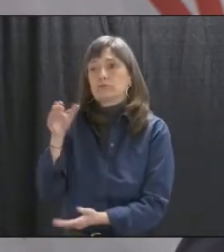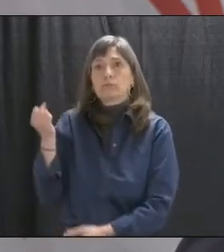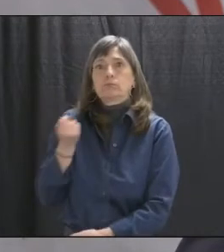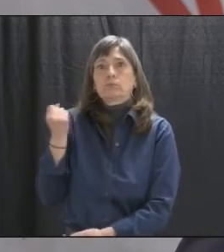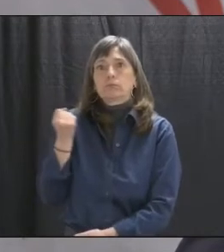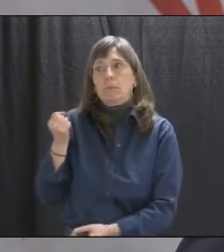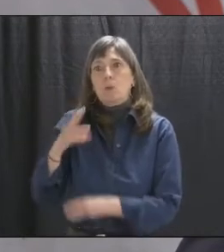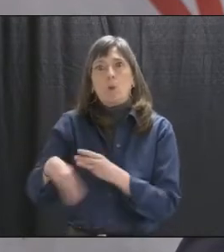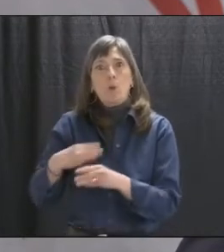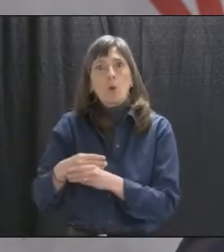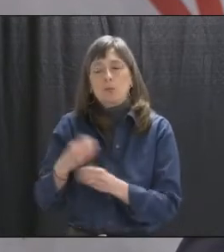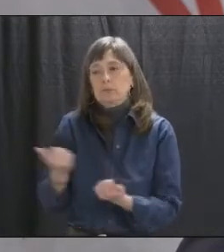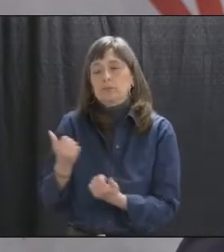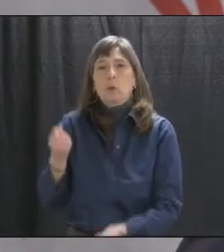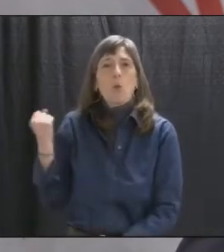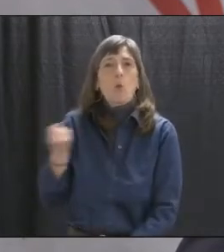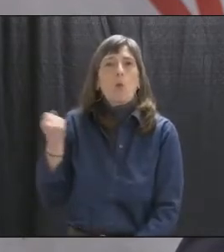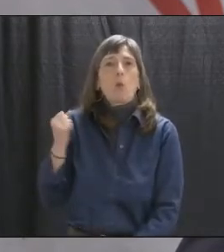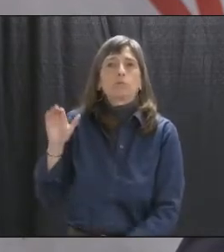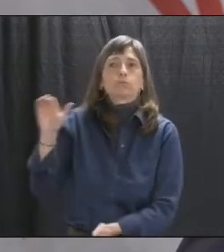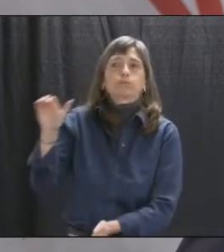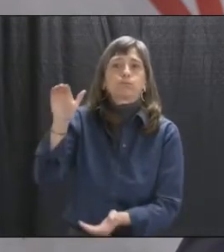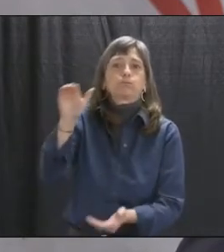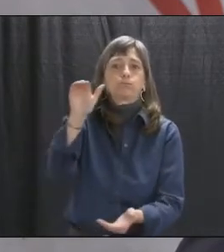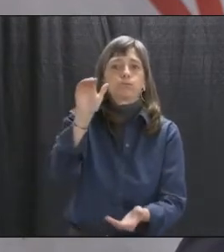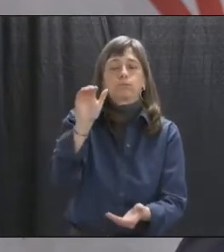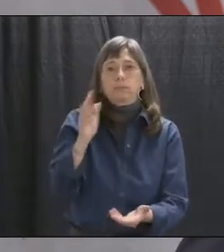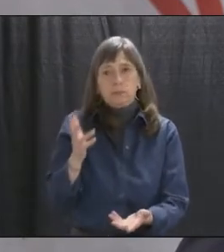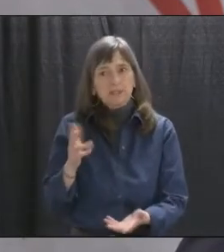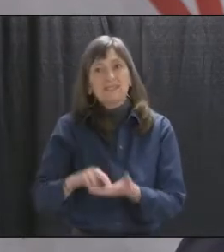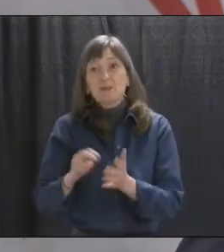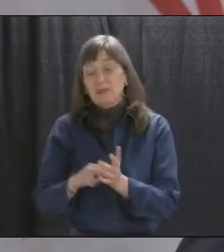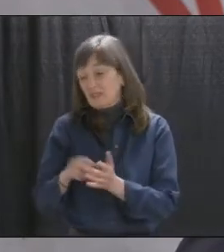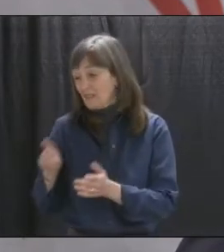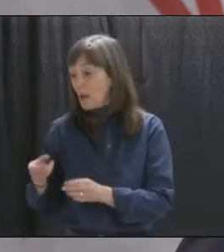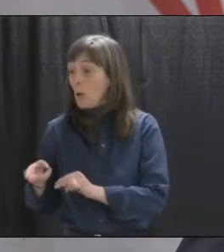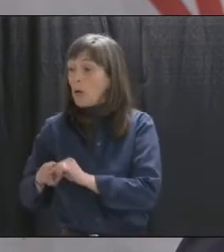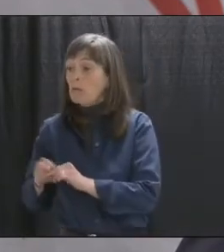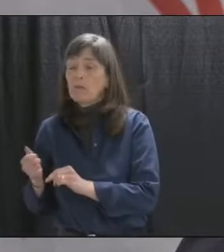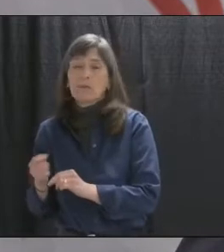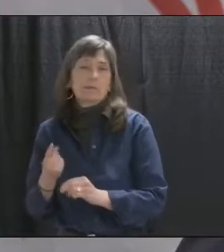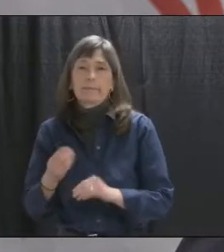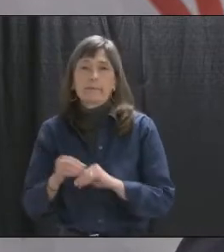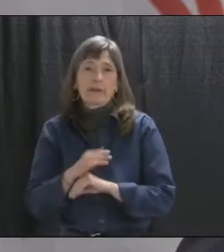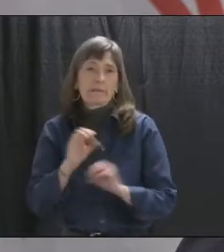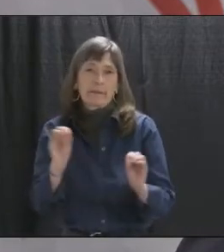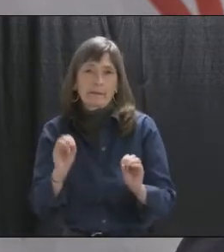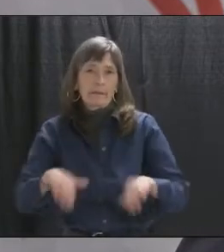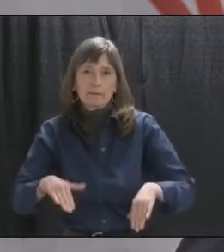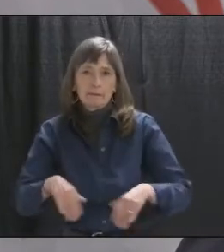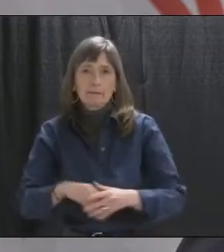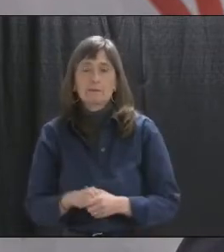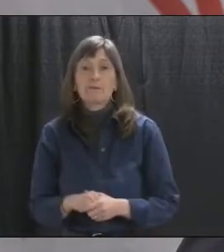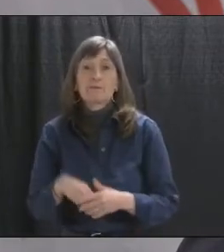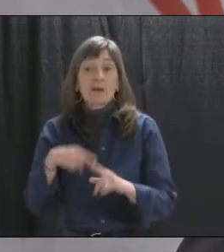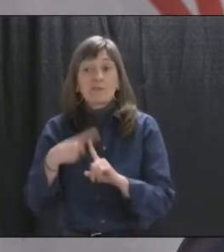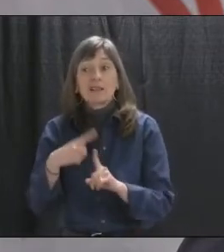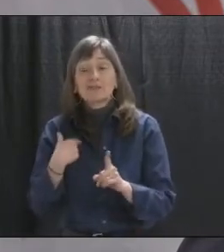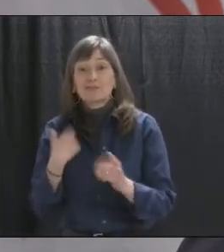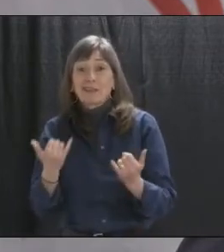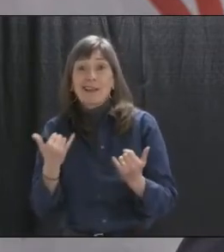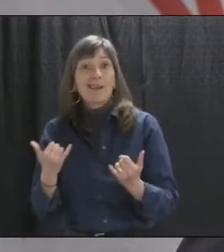know, most areas now with tanks are at capacity. Added to that, the difficulty facing that industry is just demand. People